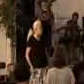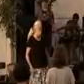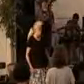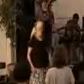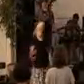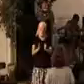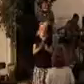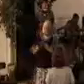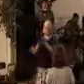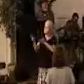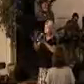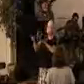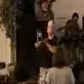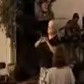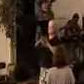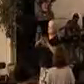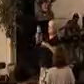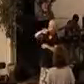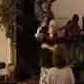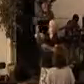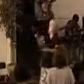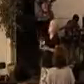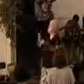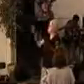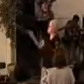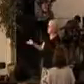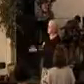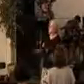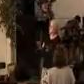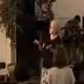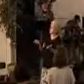Holy Spirit, we welcome you here to this place this morning.